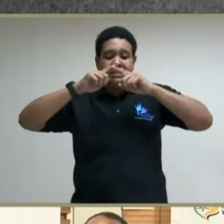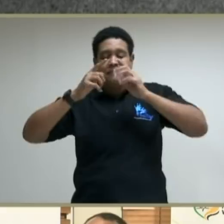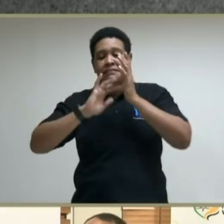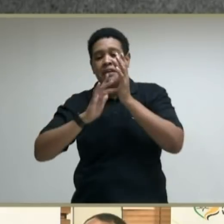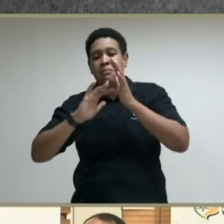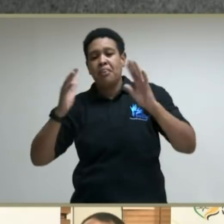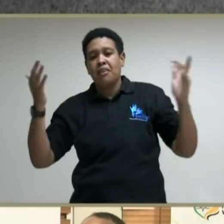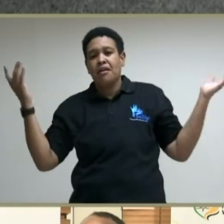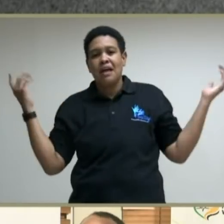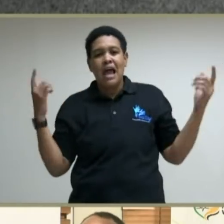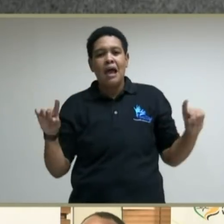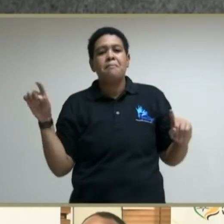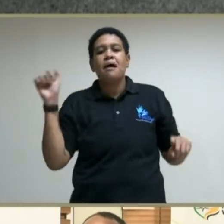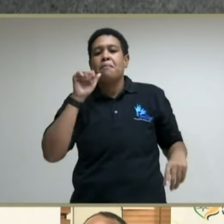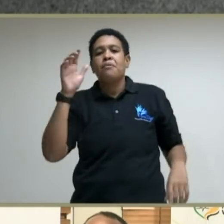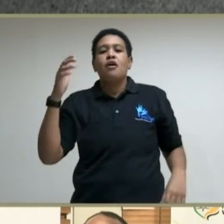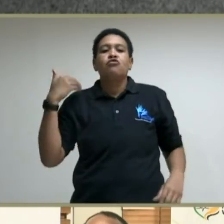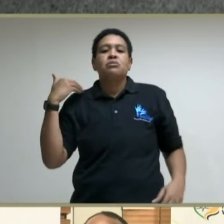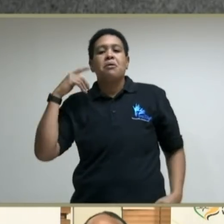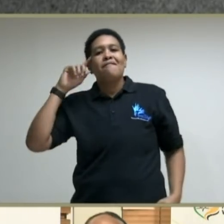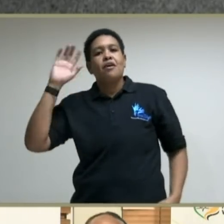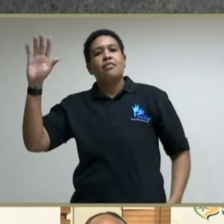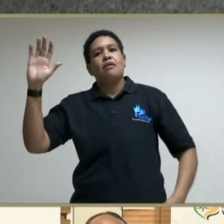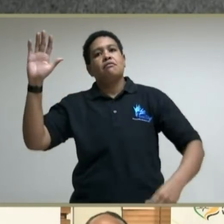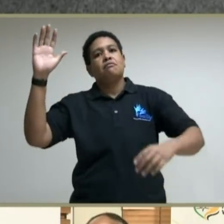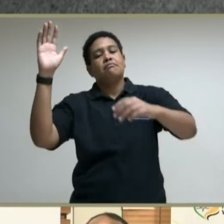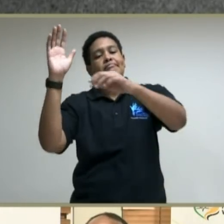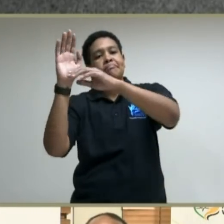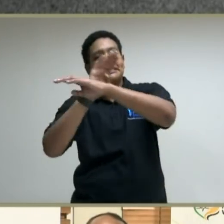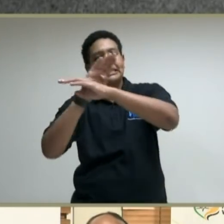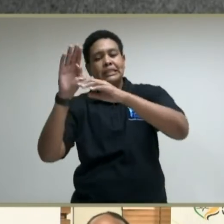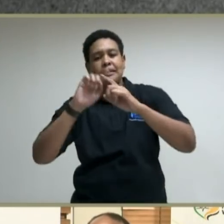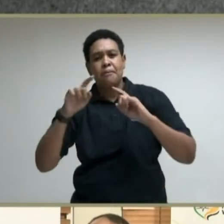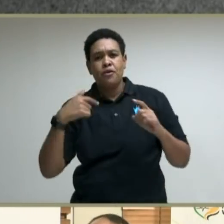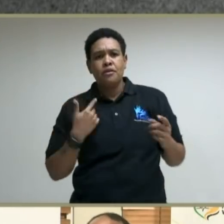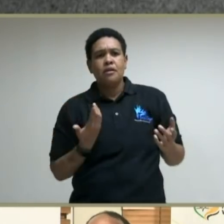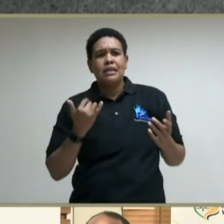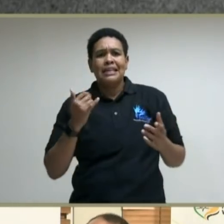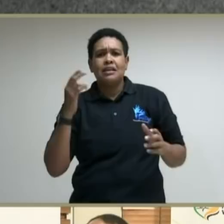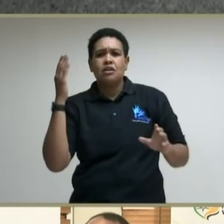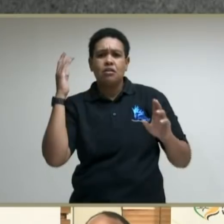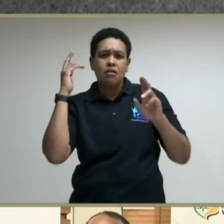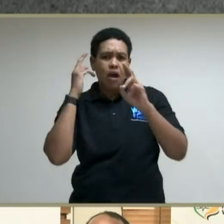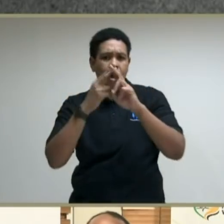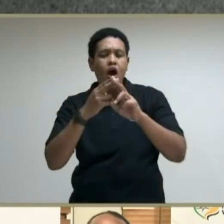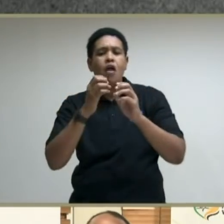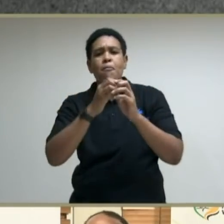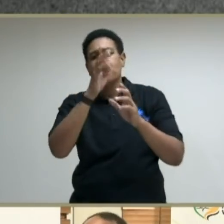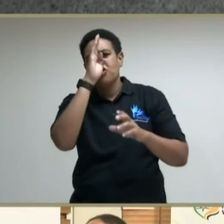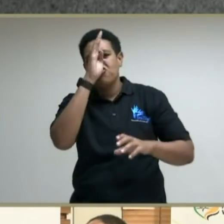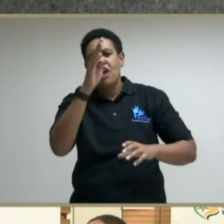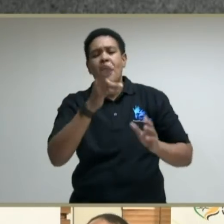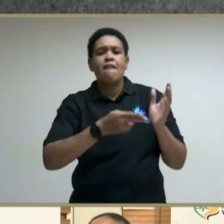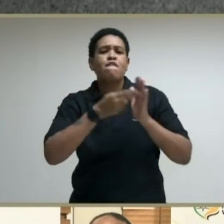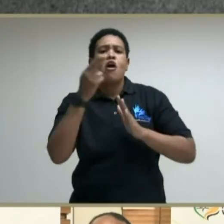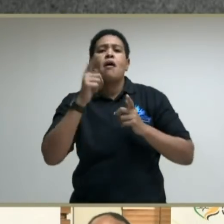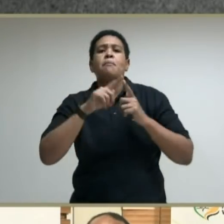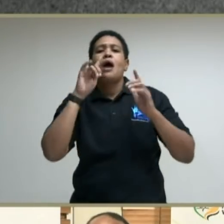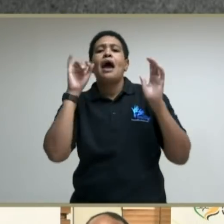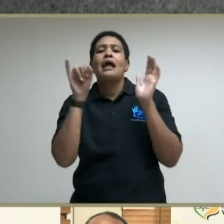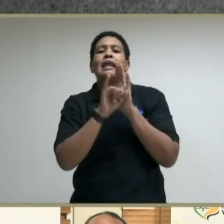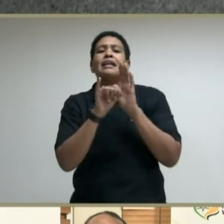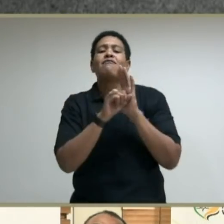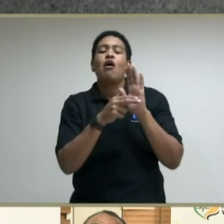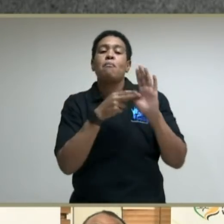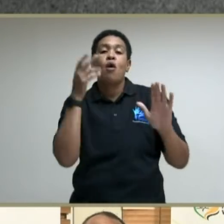on. I'm not their spokesperson, but I believe we need to call it out now and be more direct and frank and identify the brands, because